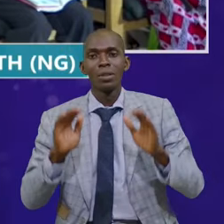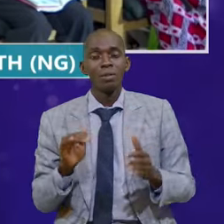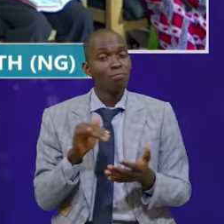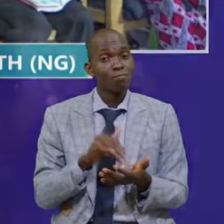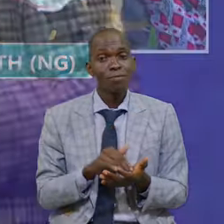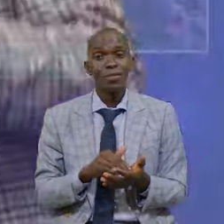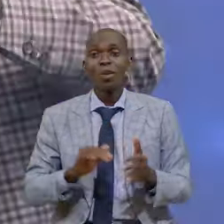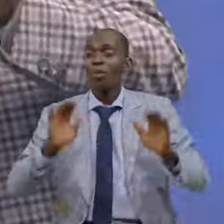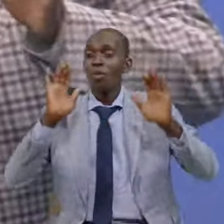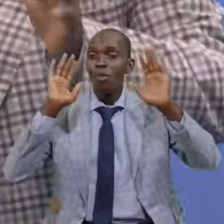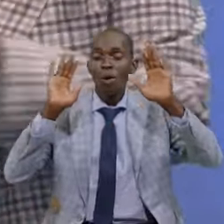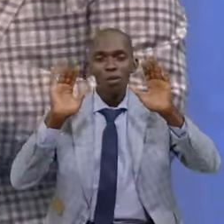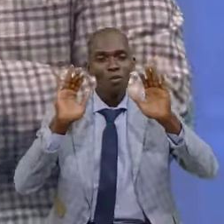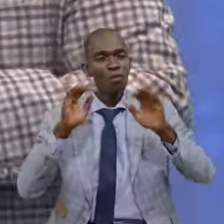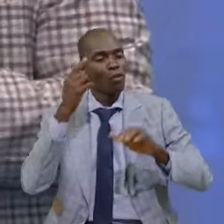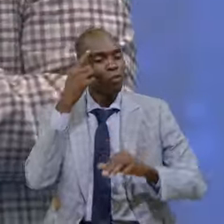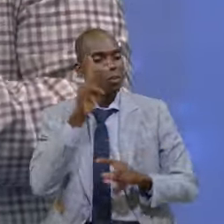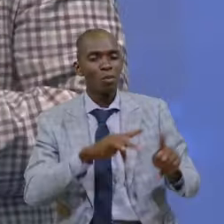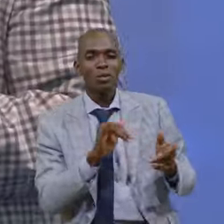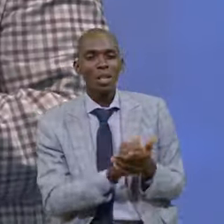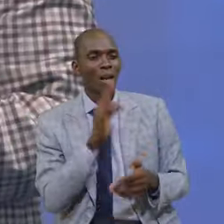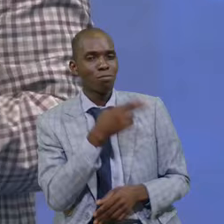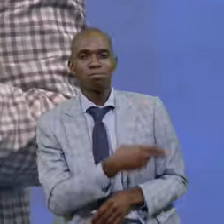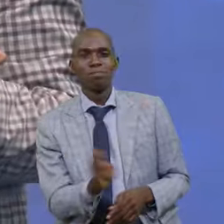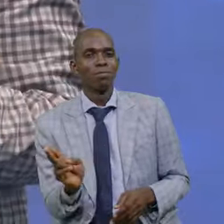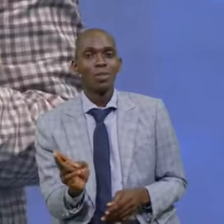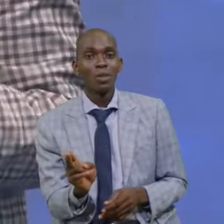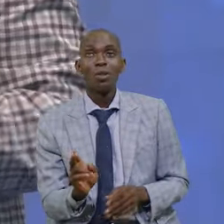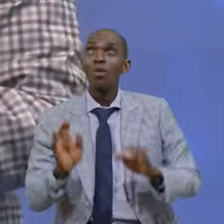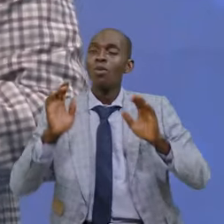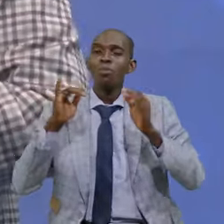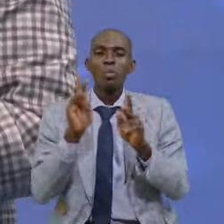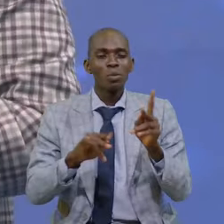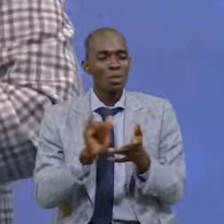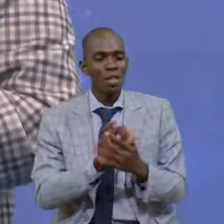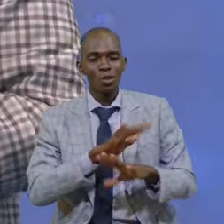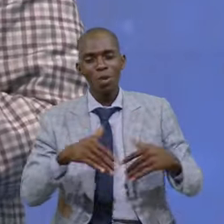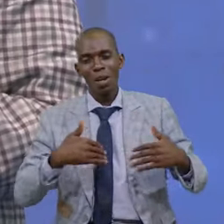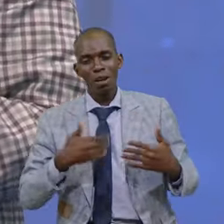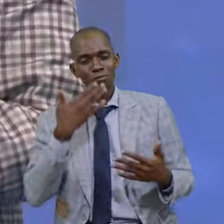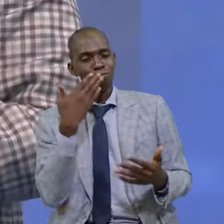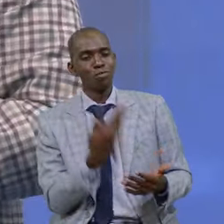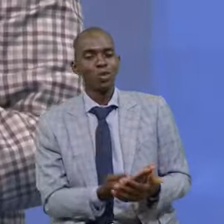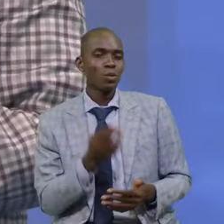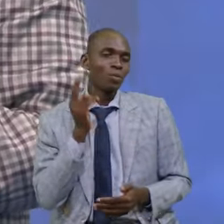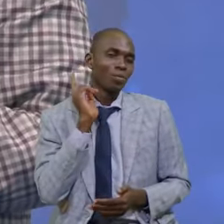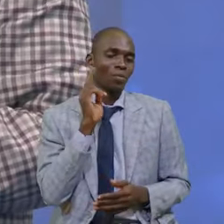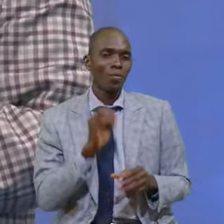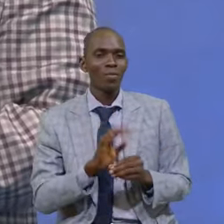are woeful, the people that have, you don't have any good story to tell about them. It's all